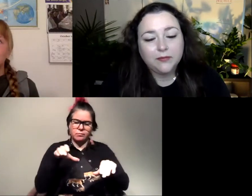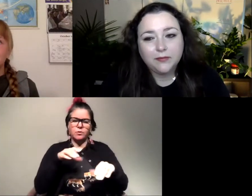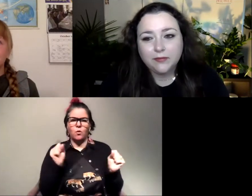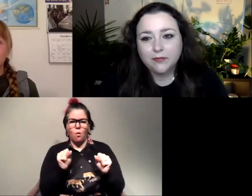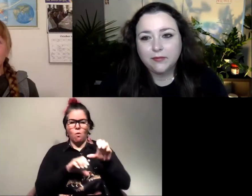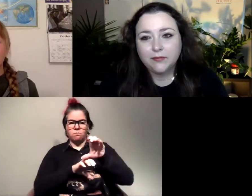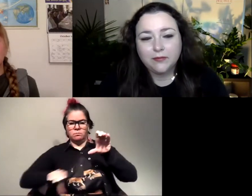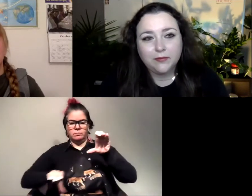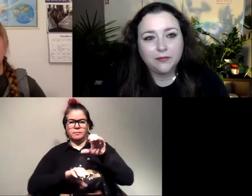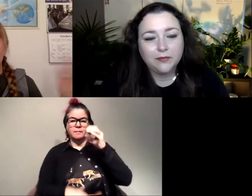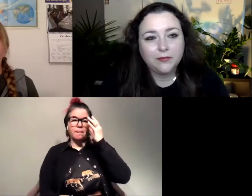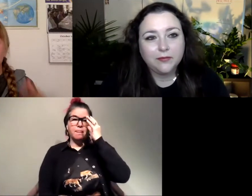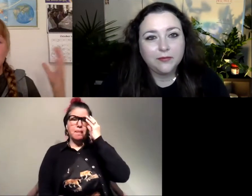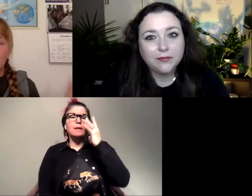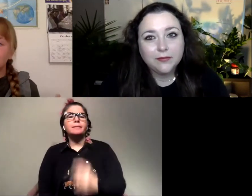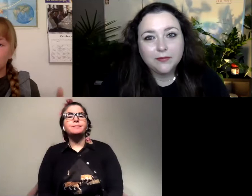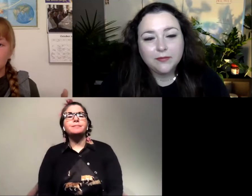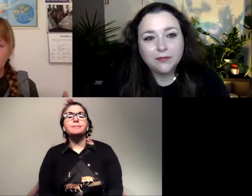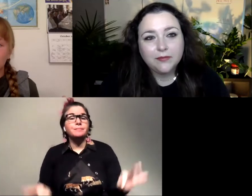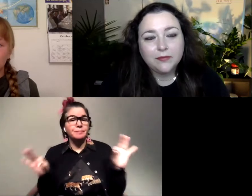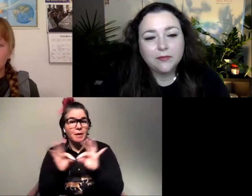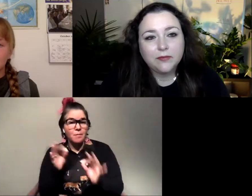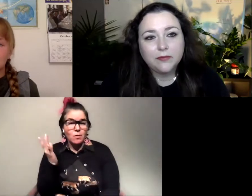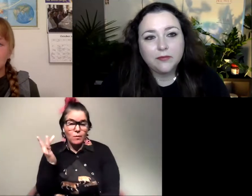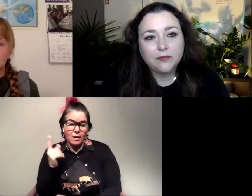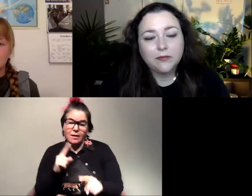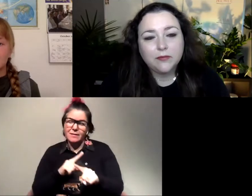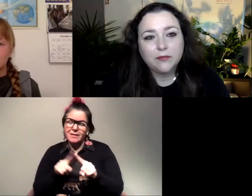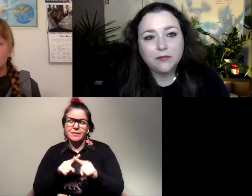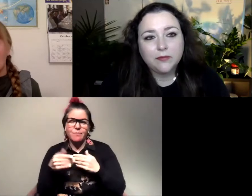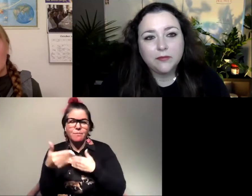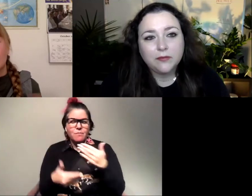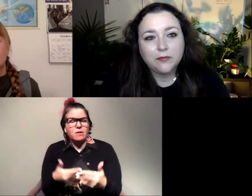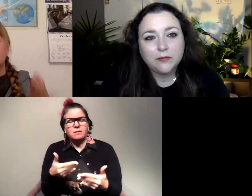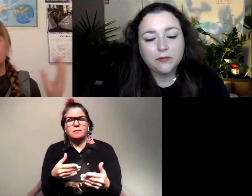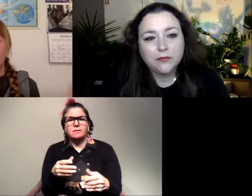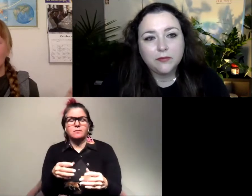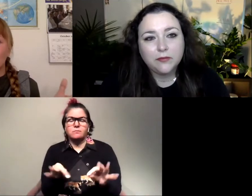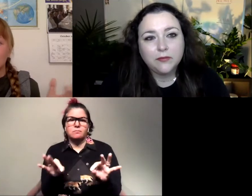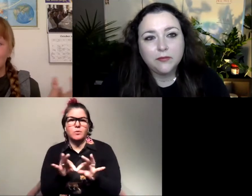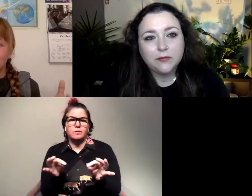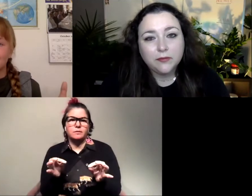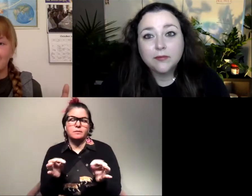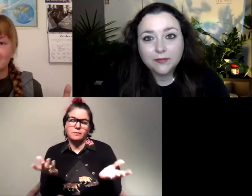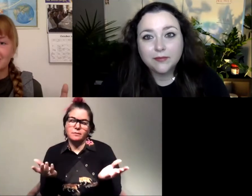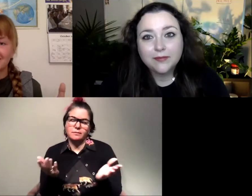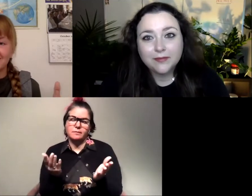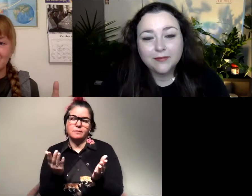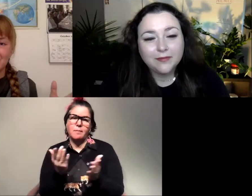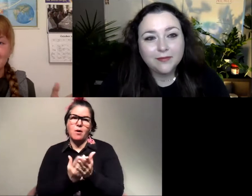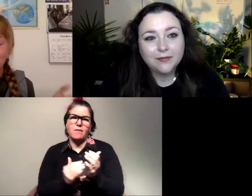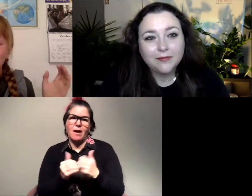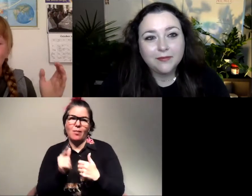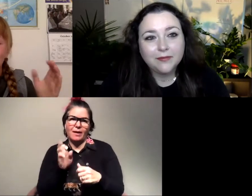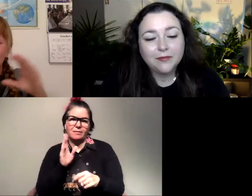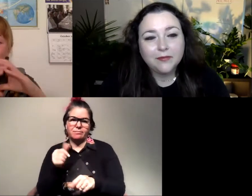And this matters a lot for a bunch of different processes. It's an important aspect of how lakes